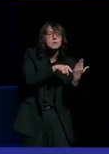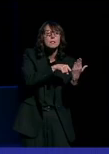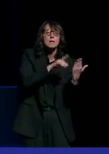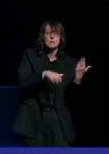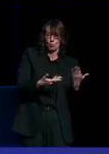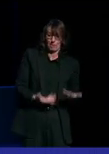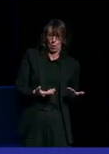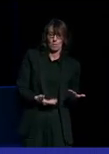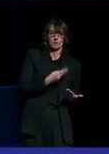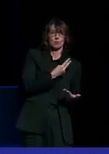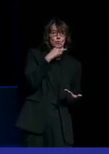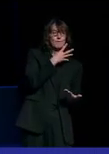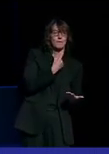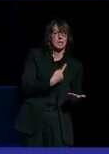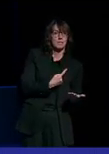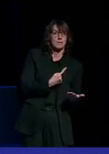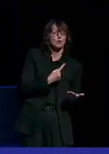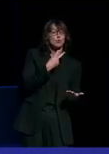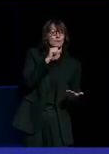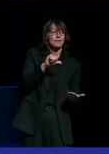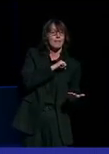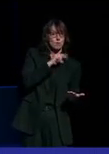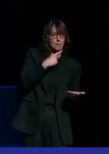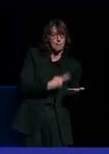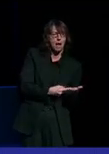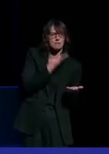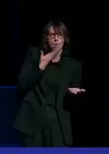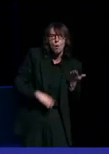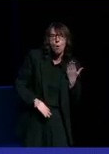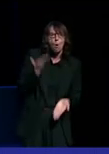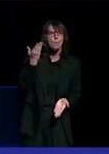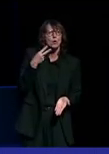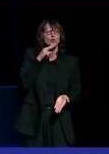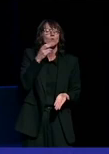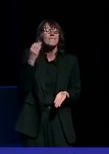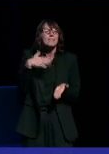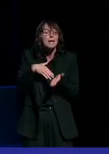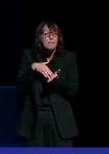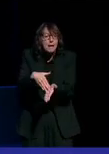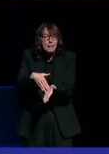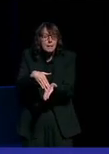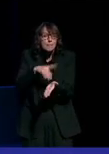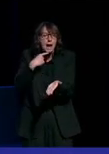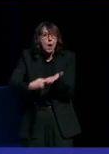to just £250,000 to up to £250 million.